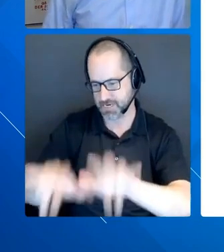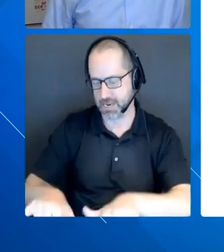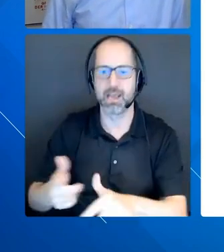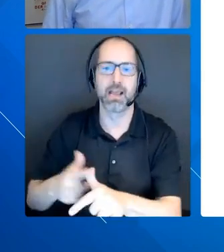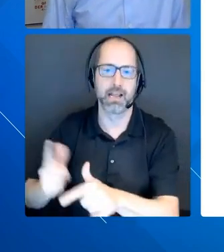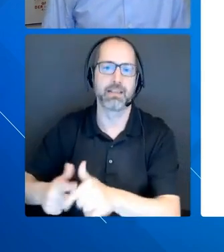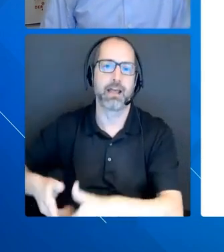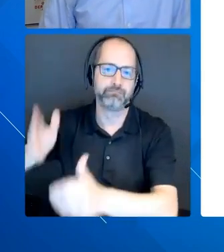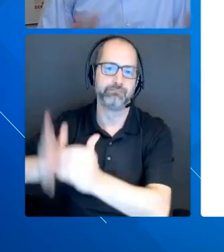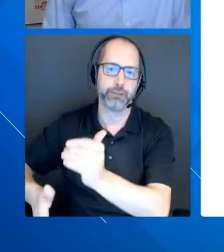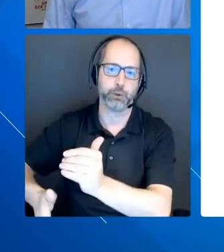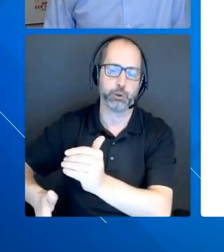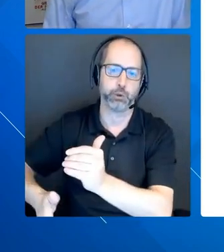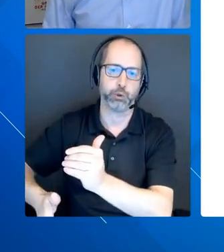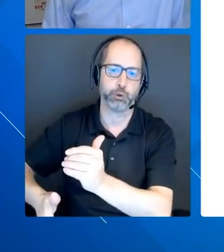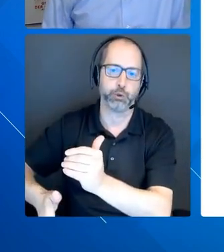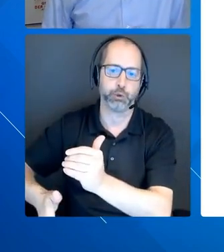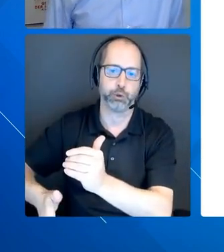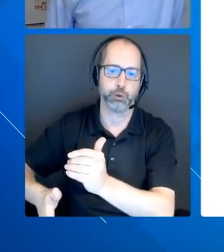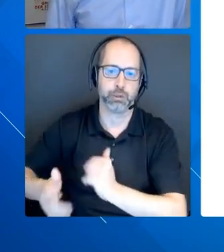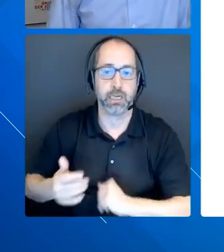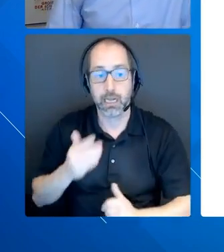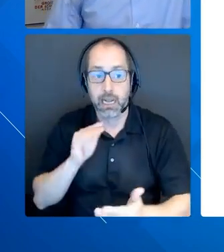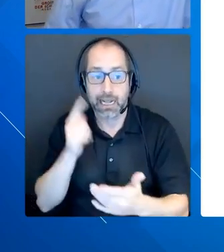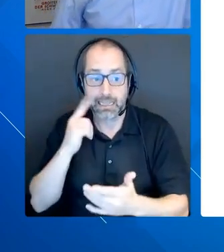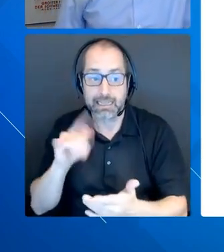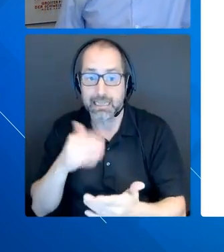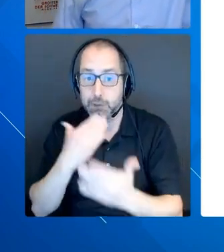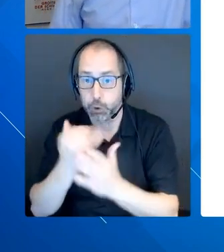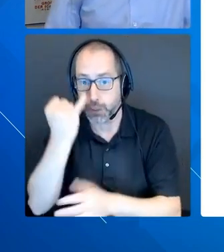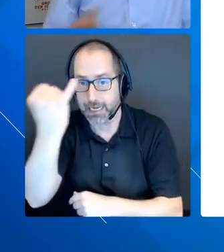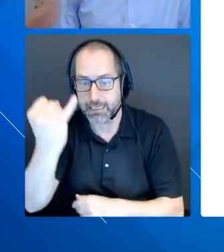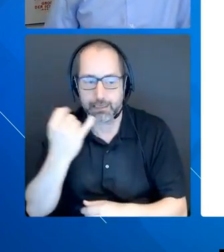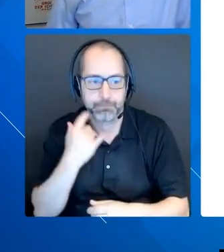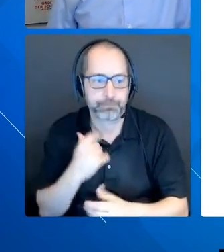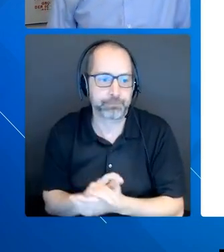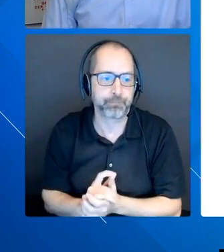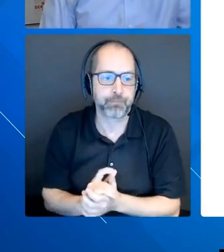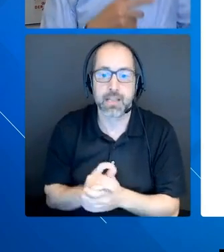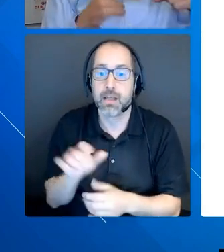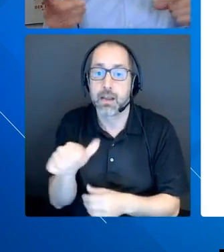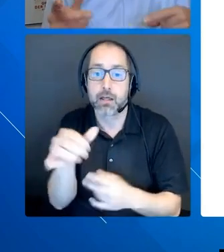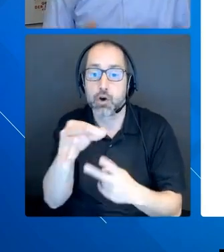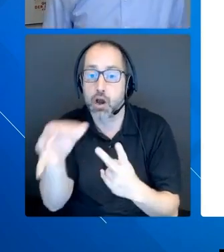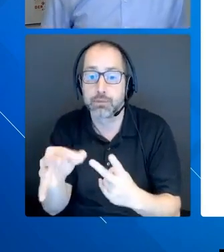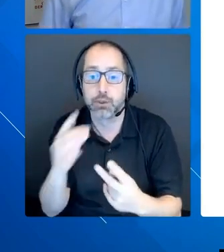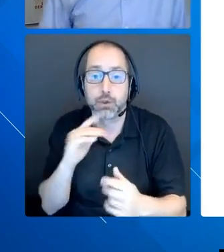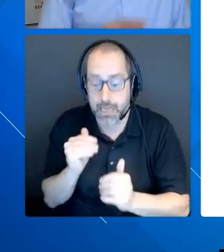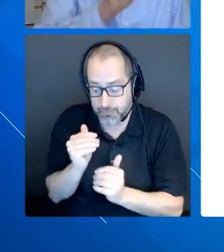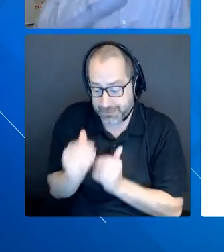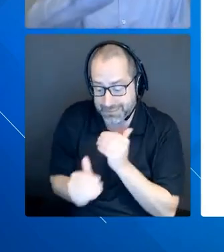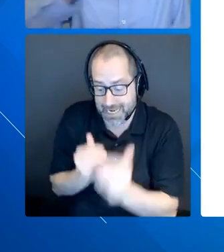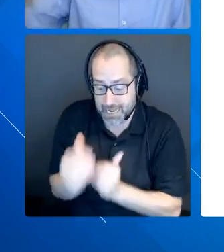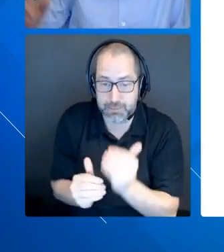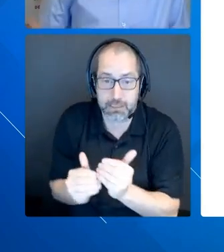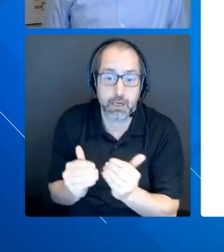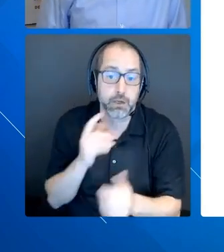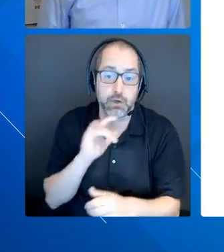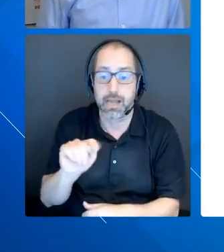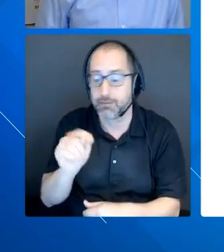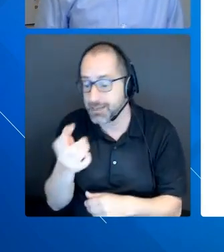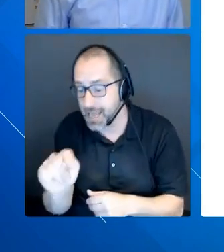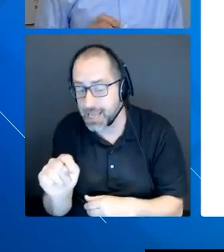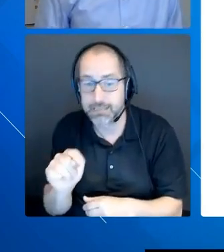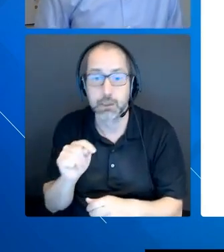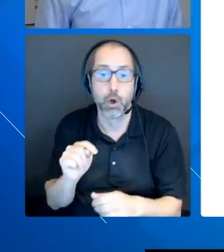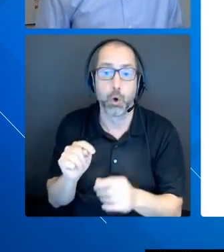workflow. I thought this was a cool idea. Another option is, by the way, you can have steps, you can have it written down in text, you can have a progress bar that